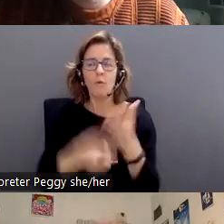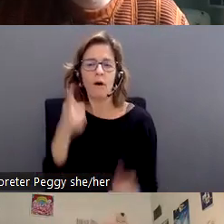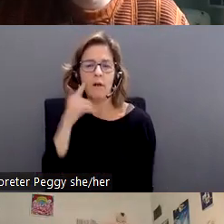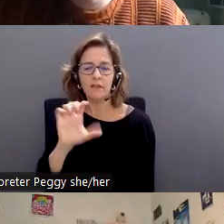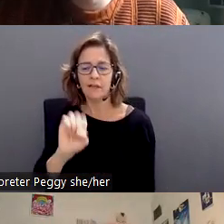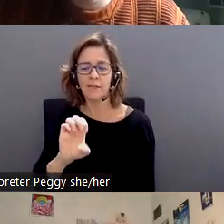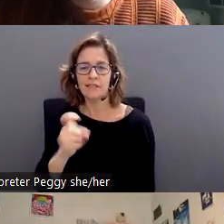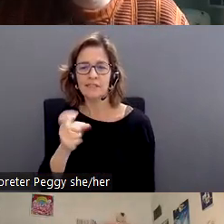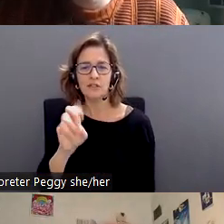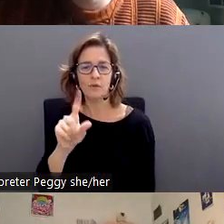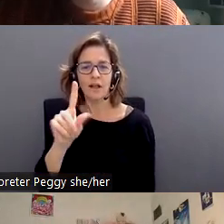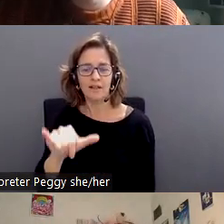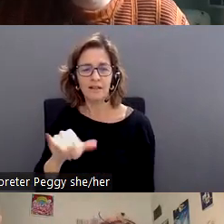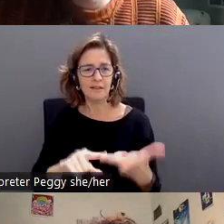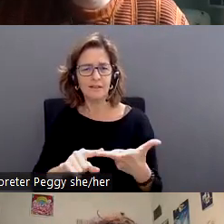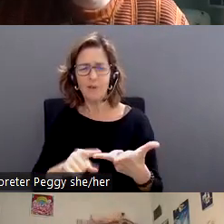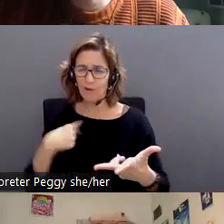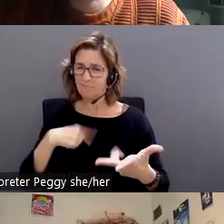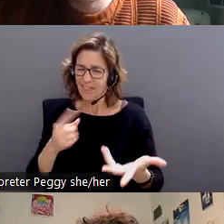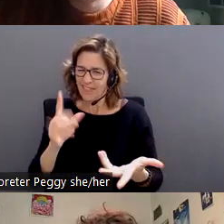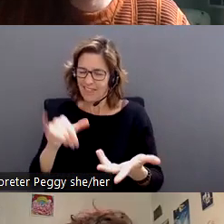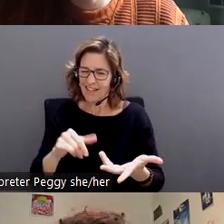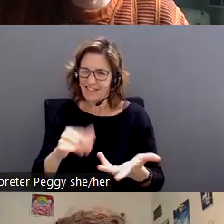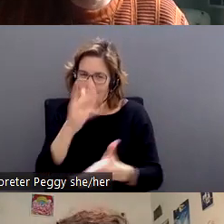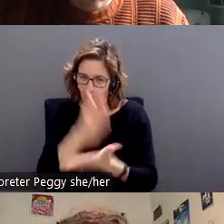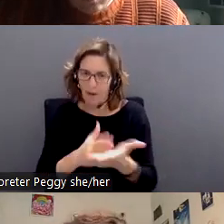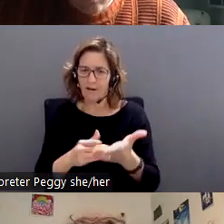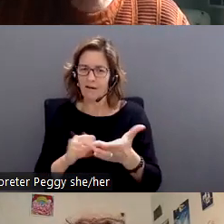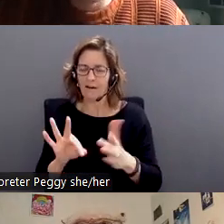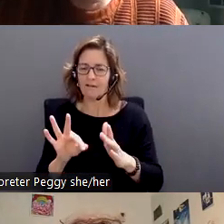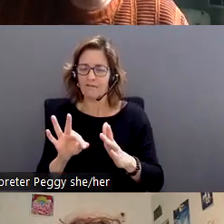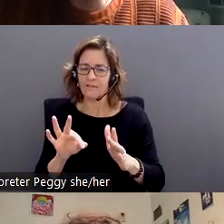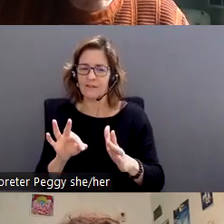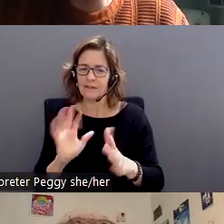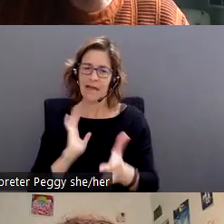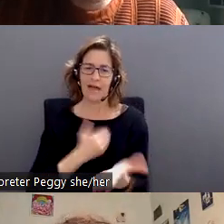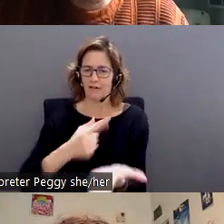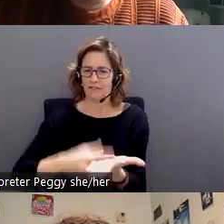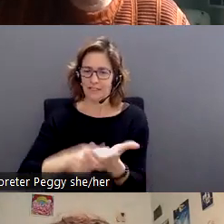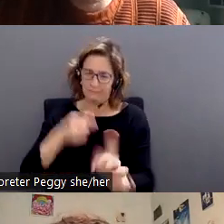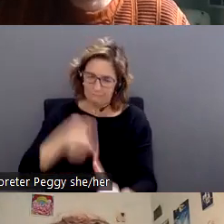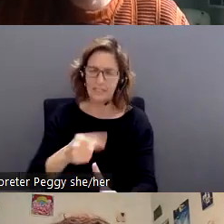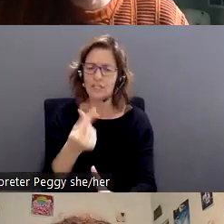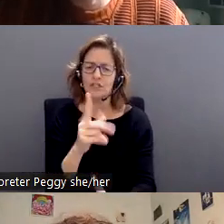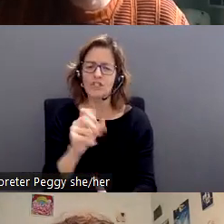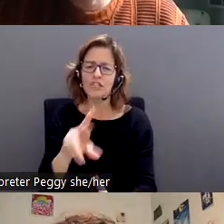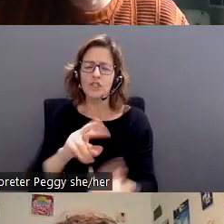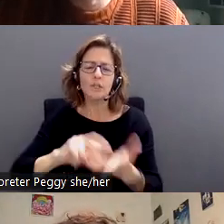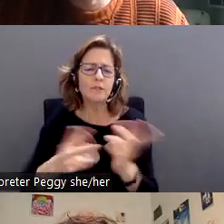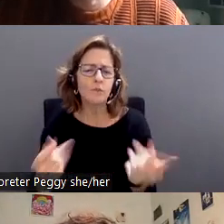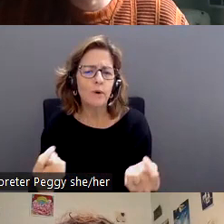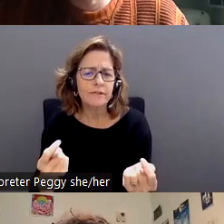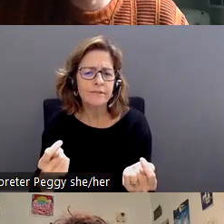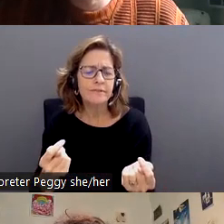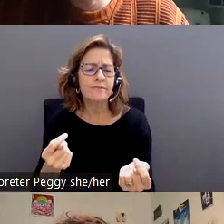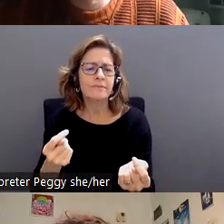people's expectations of who they will be, of who they will want to be with. So that's where gender shows up in these conversations around